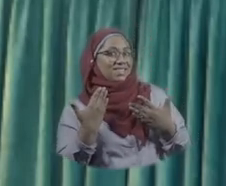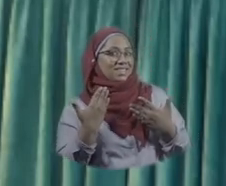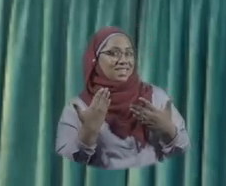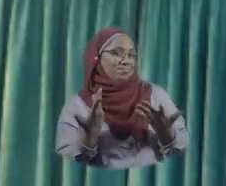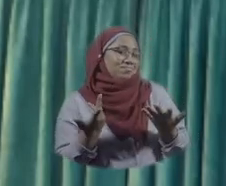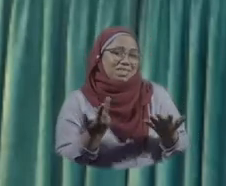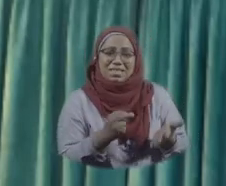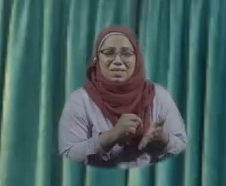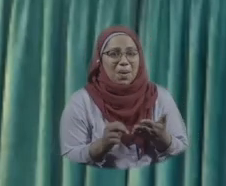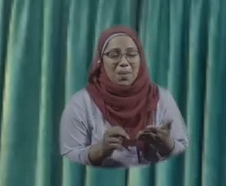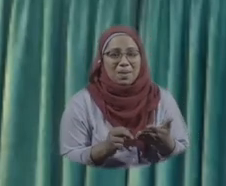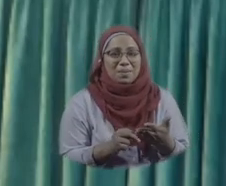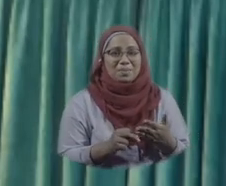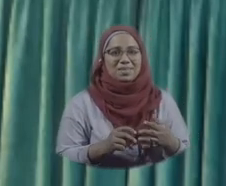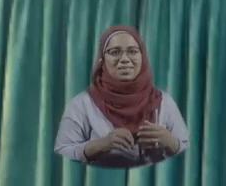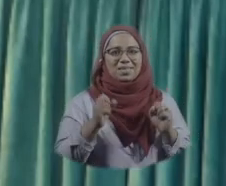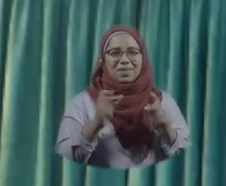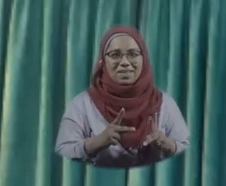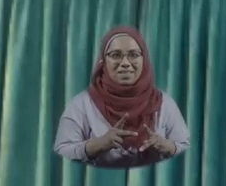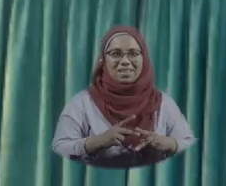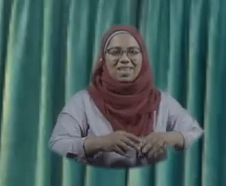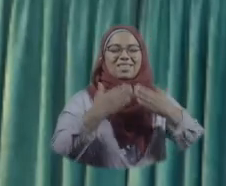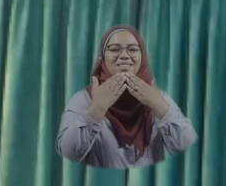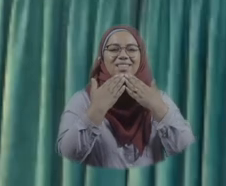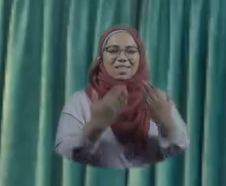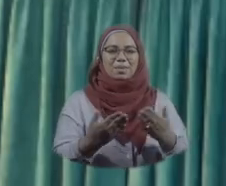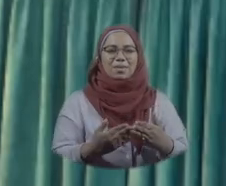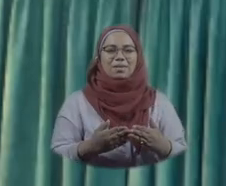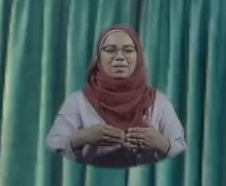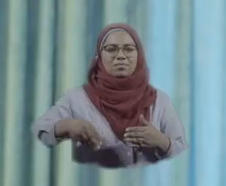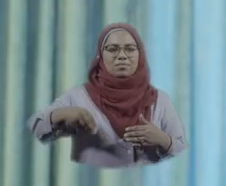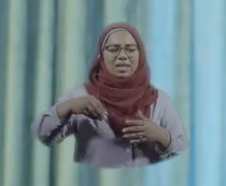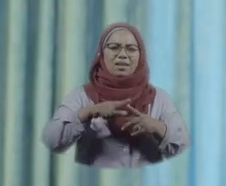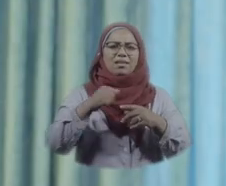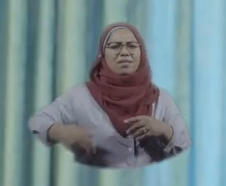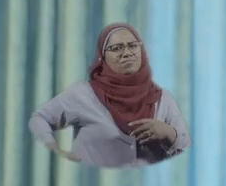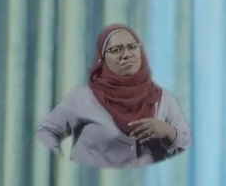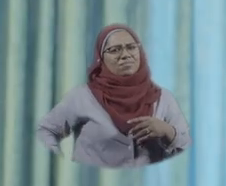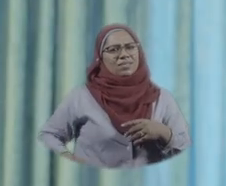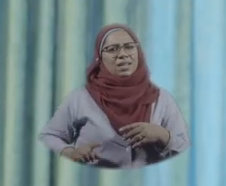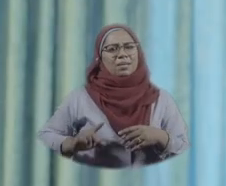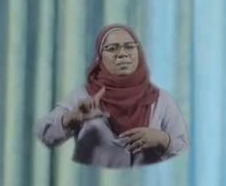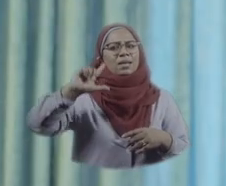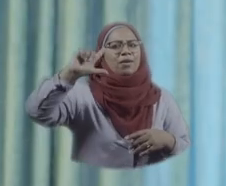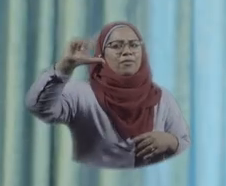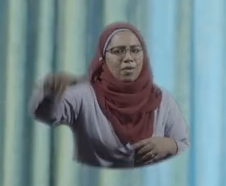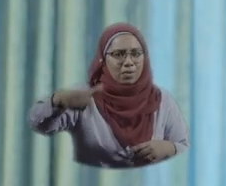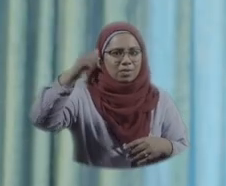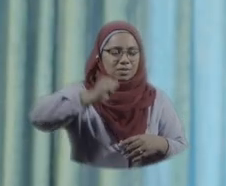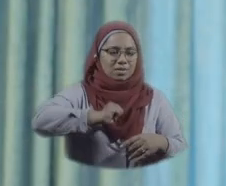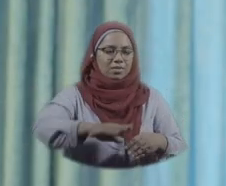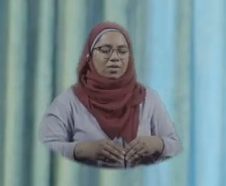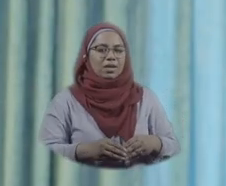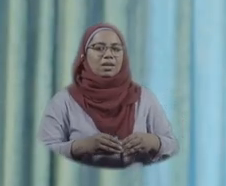8 days. Usual for me though, I'm like, okay. Thank you, I'm going to go to the house. I'm going to go to the house. I'm going to